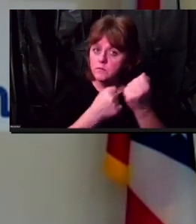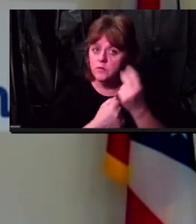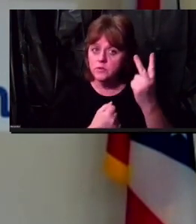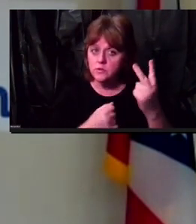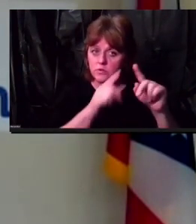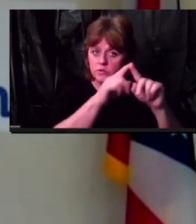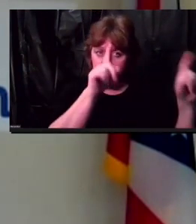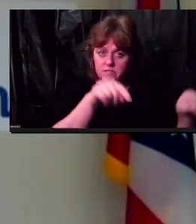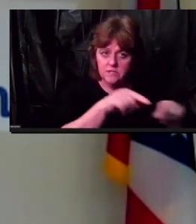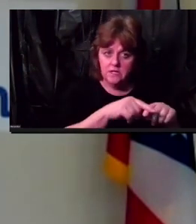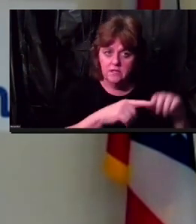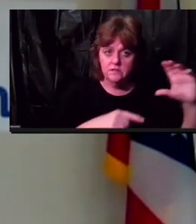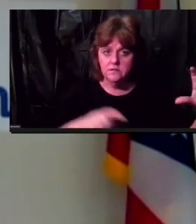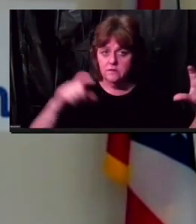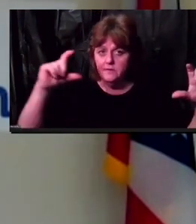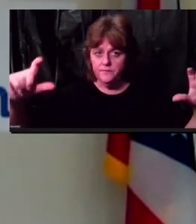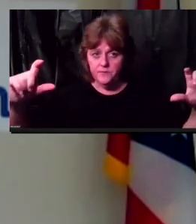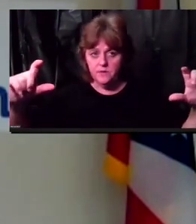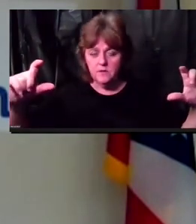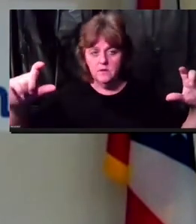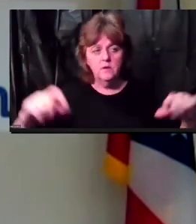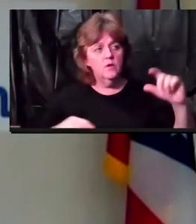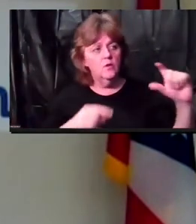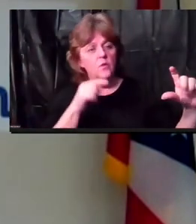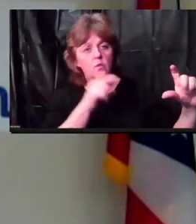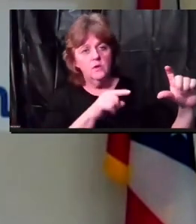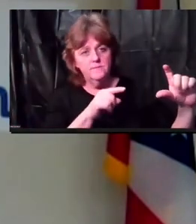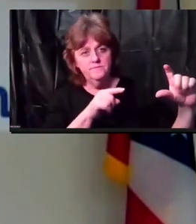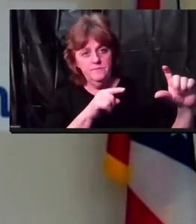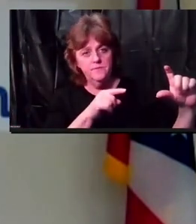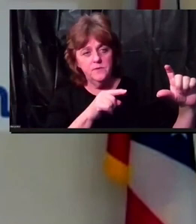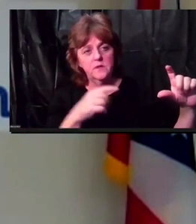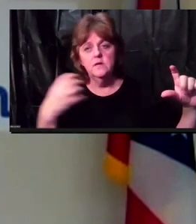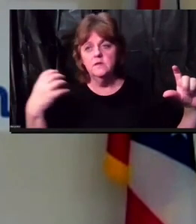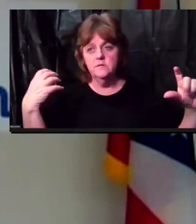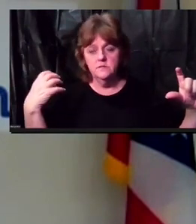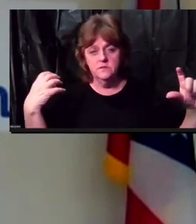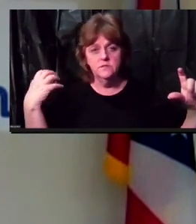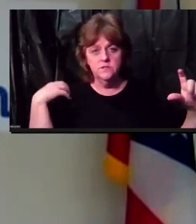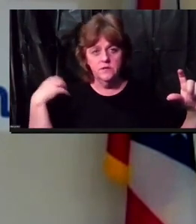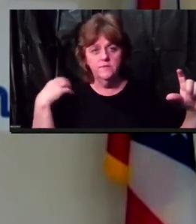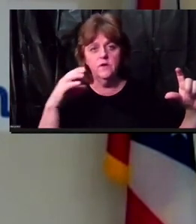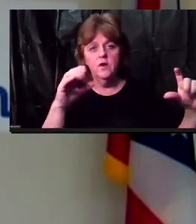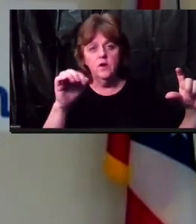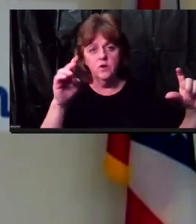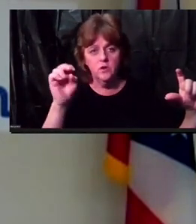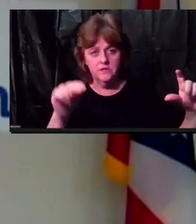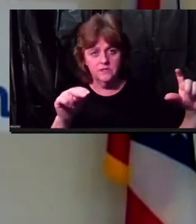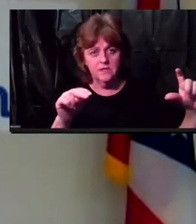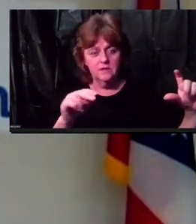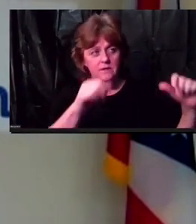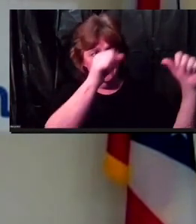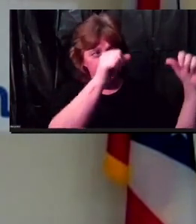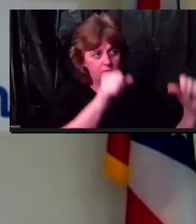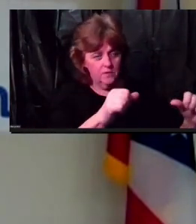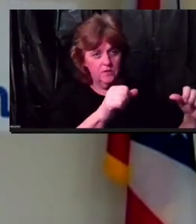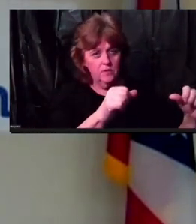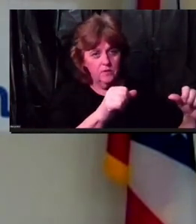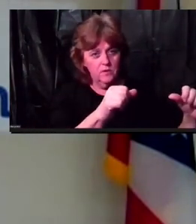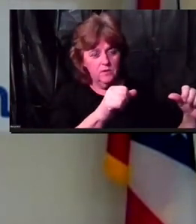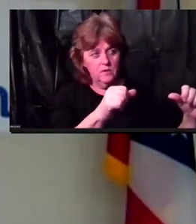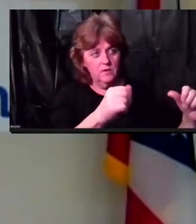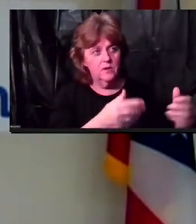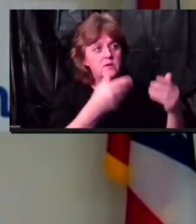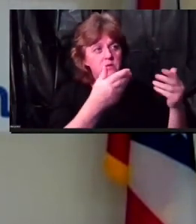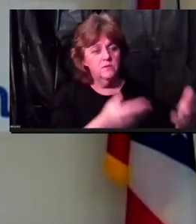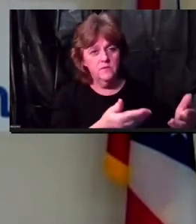and those are the 2 that we have distributed. One that Chief Carlson put up on the screen, which is the one that was